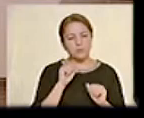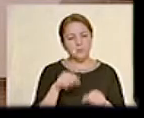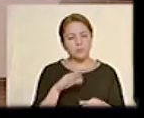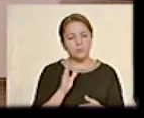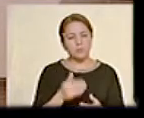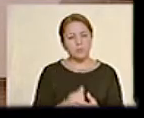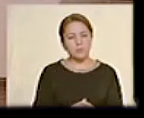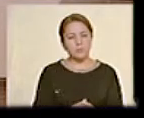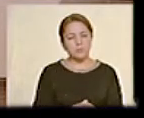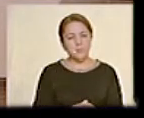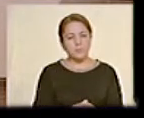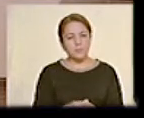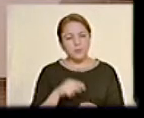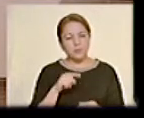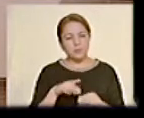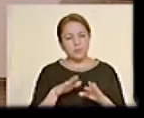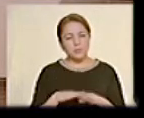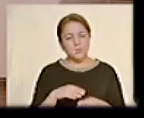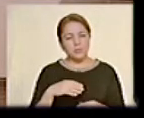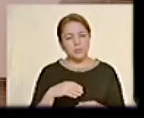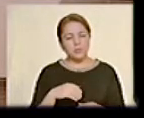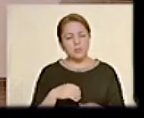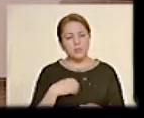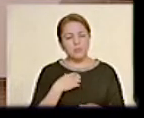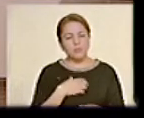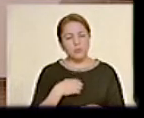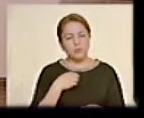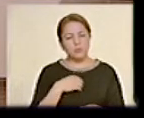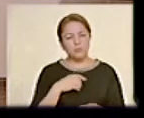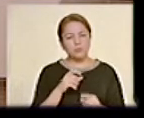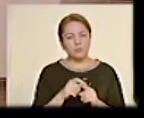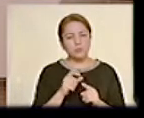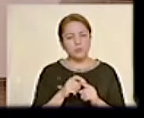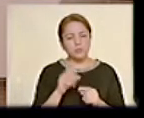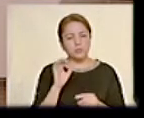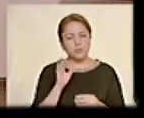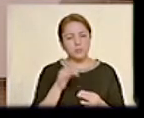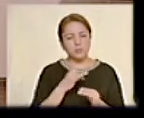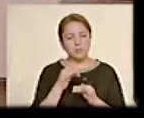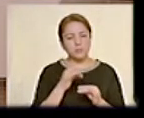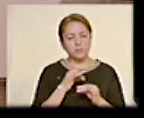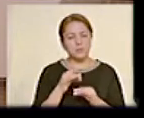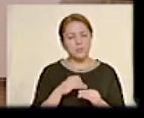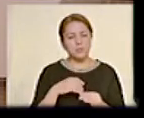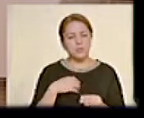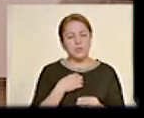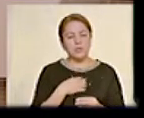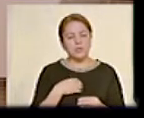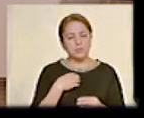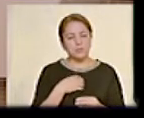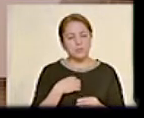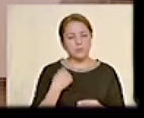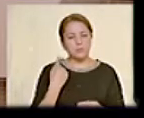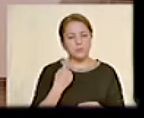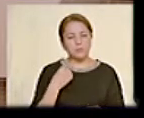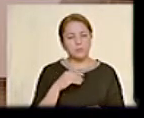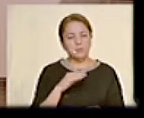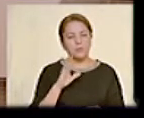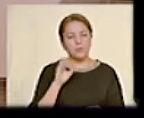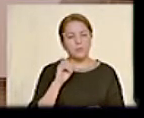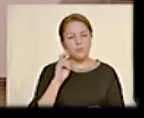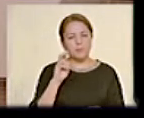bo'ladi. Bu yerdagi asosiy tushunchalarga to'xtalib o'tadigan bo'lsak, eng asosiy tushunchalarimizdan biri bu veb